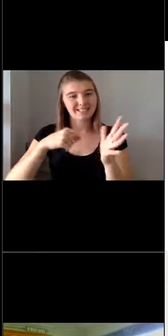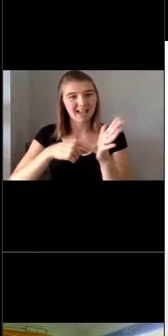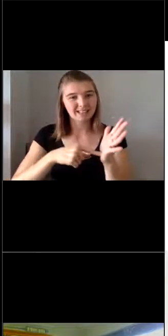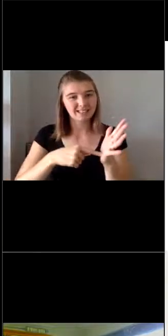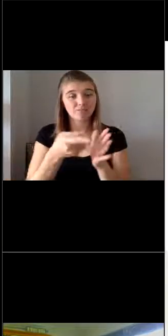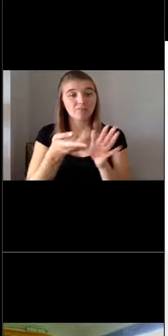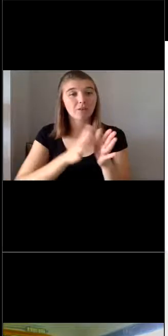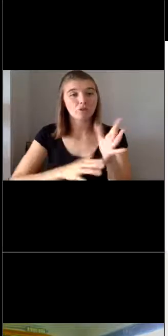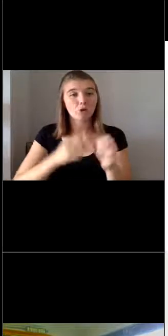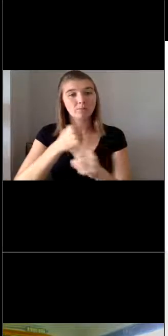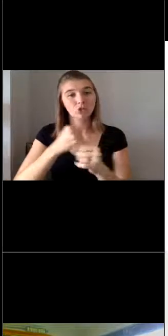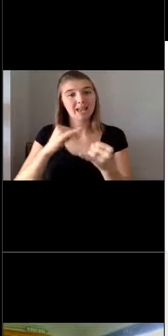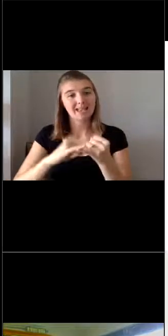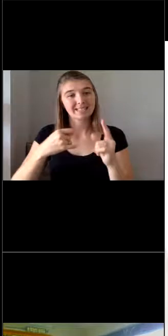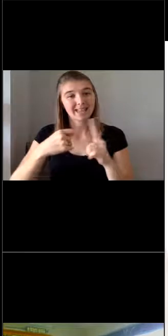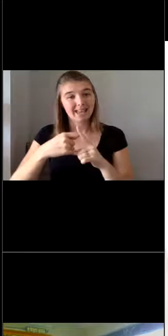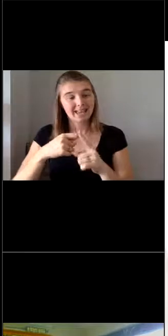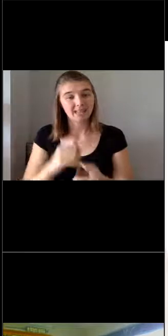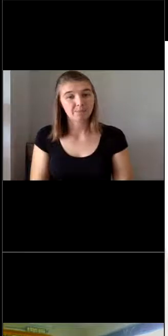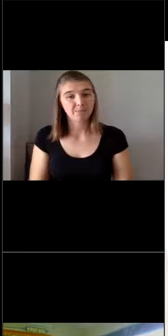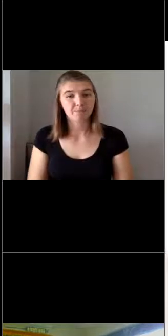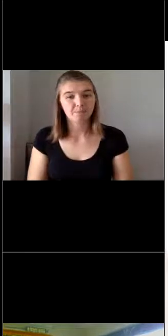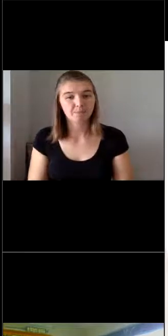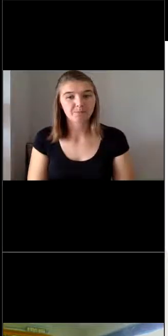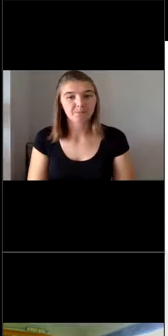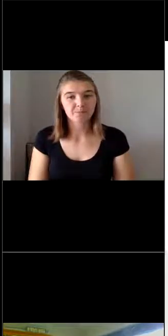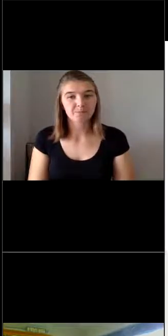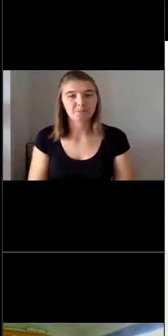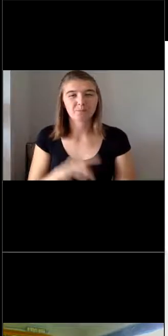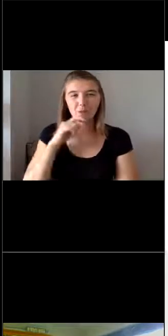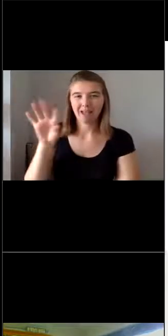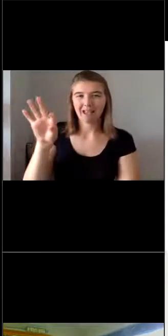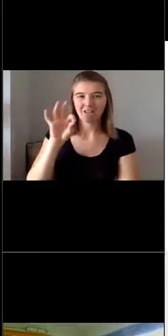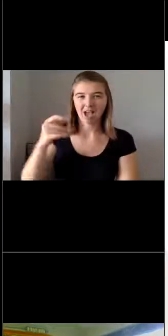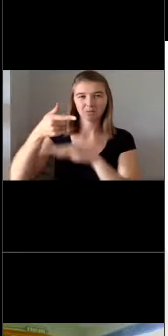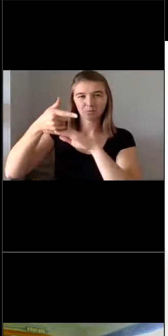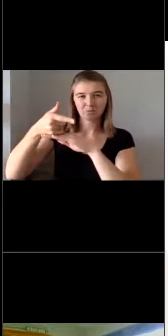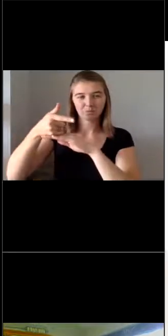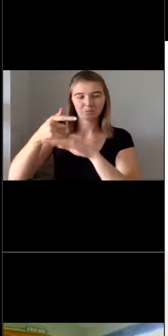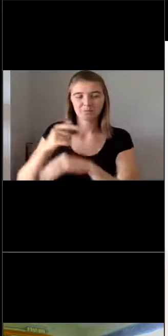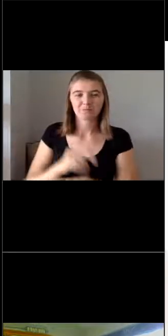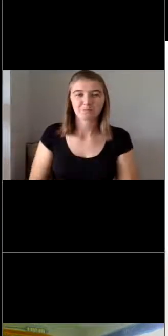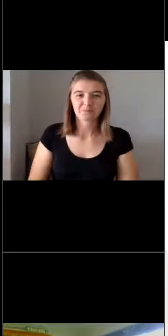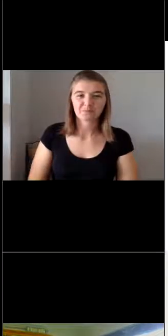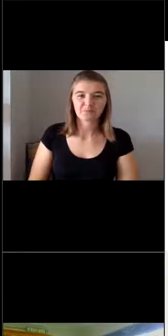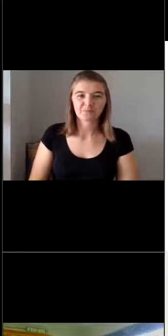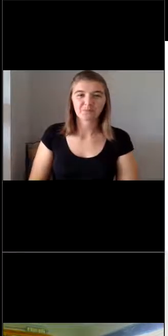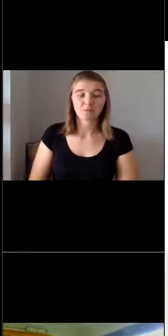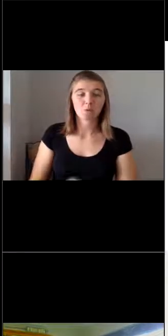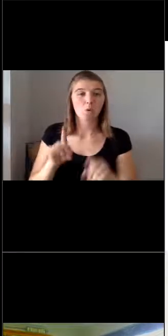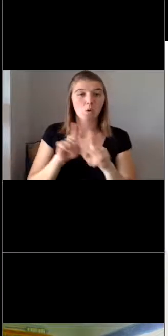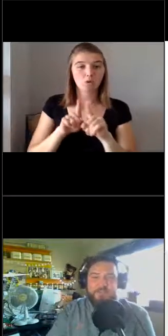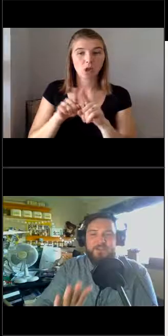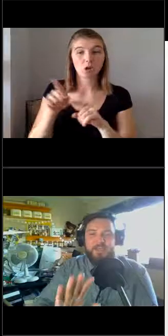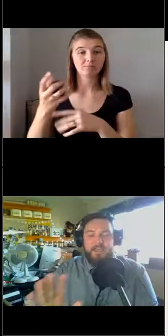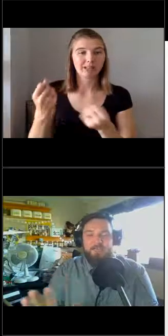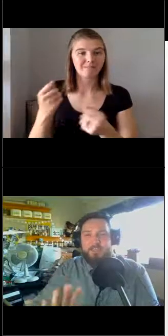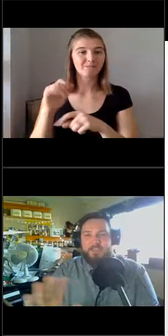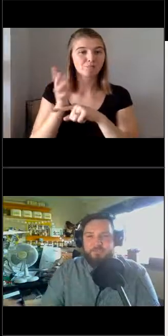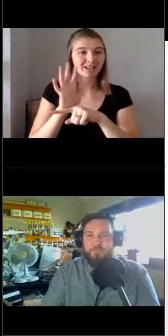to invite Rehana to share her webcam. But also I'm going to hand control. So Rehana does have a presentation.